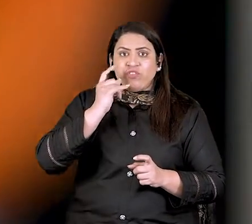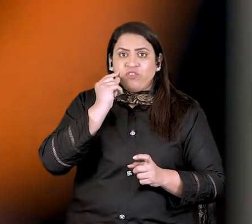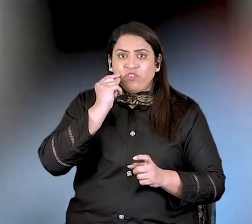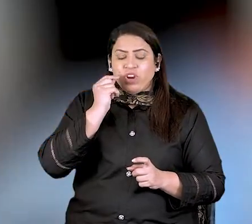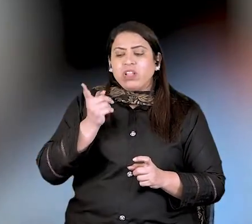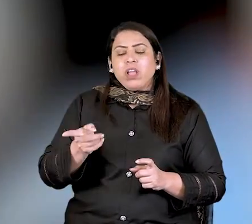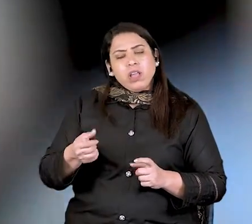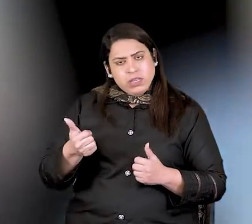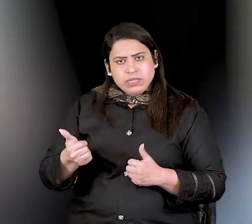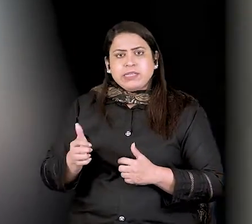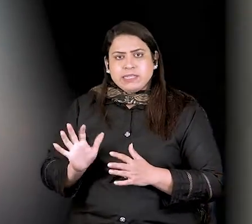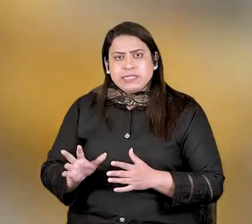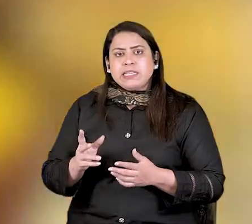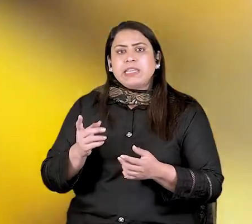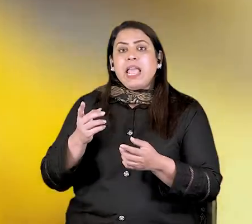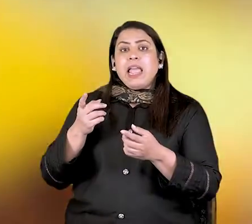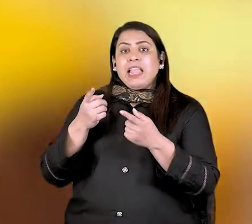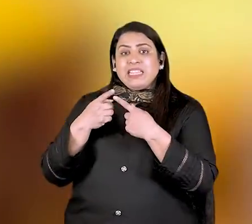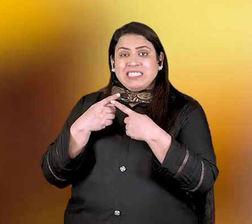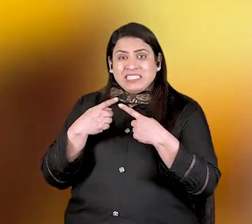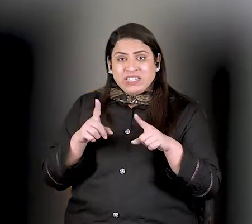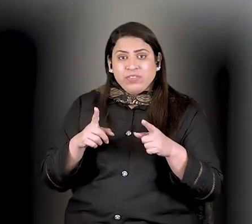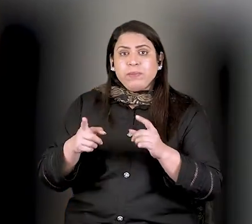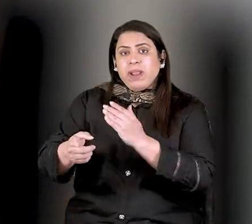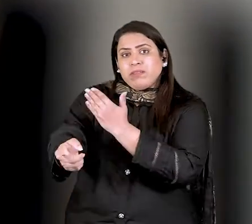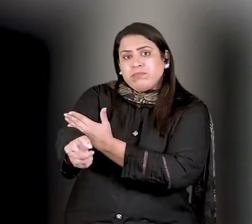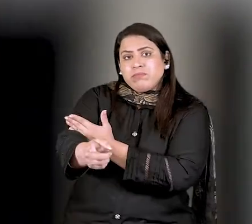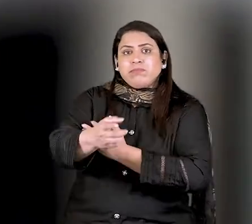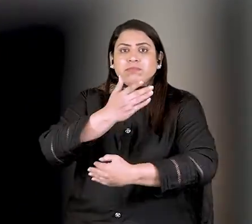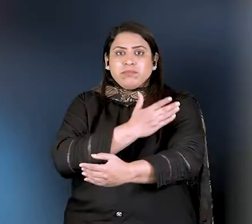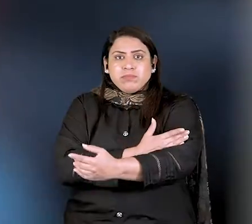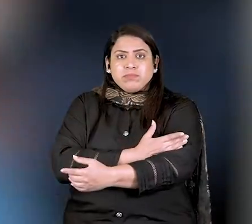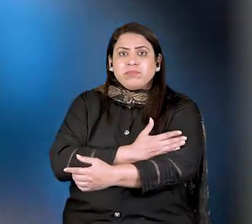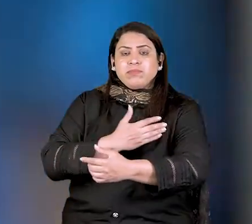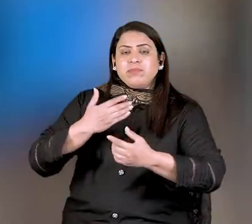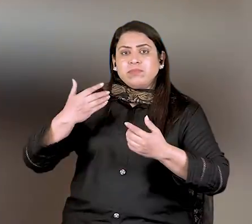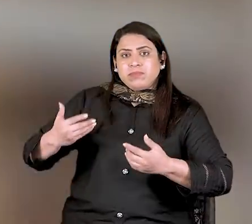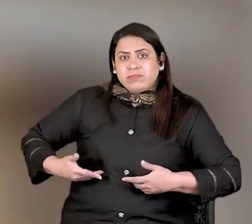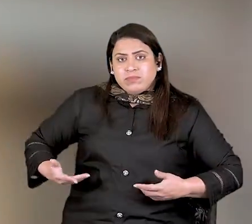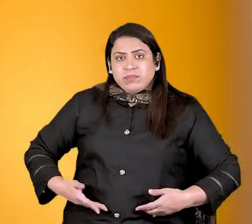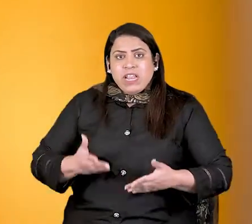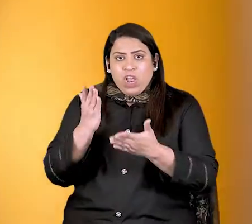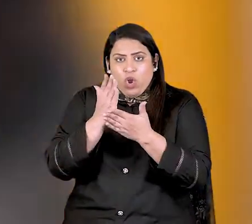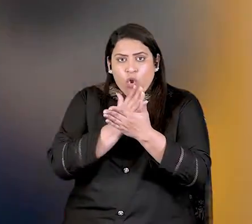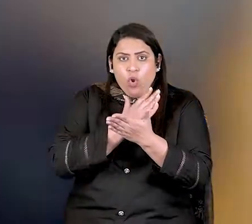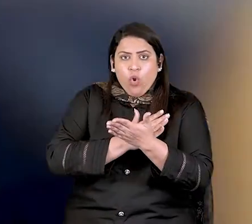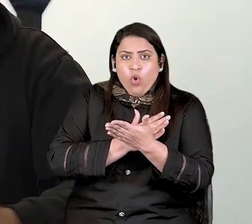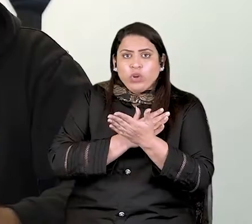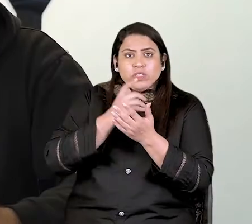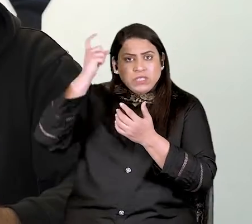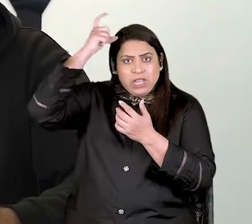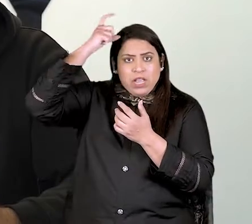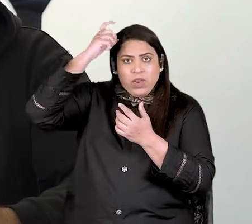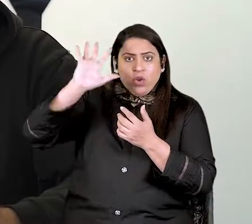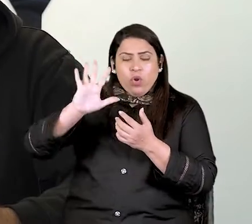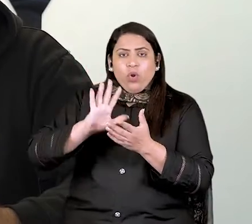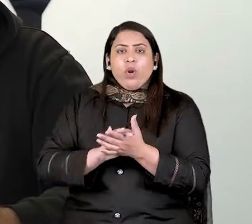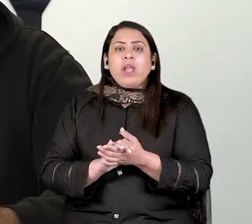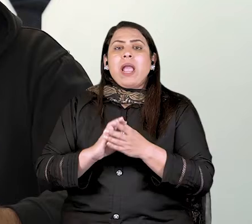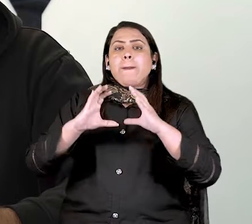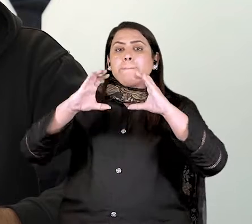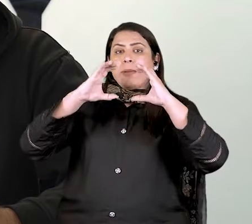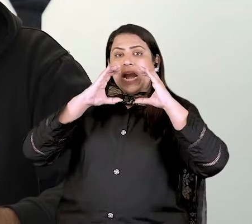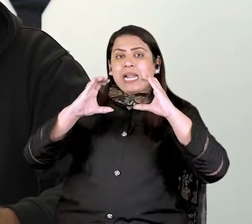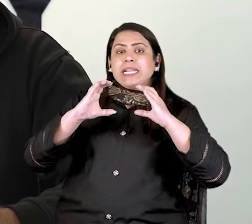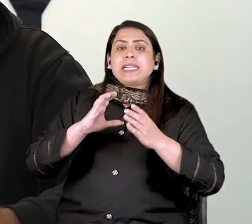was pretty much done. Just the combination was the factor which Jawad came in and made even better. We use 7 different parts of the